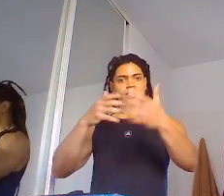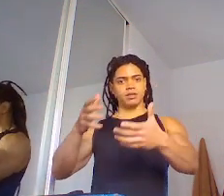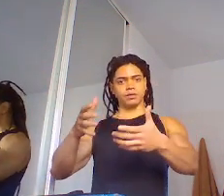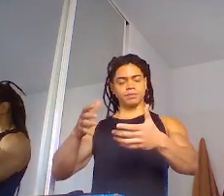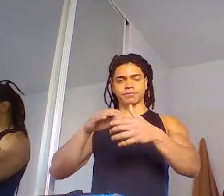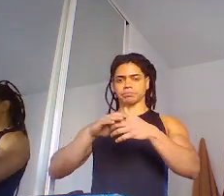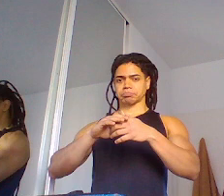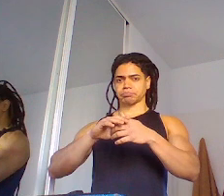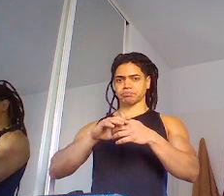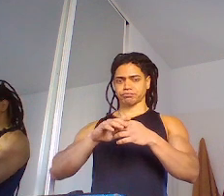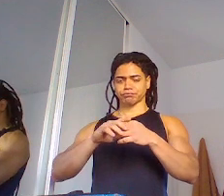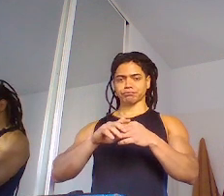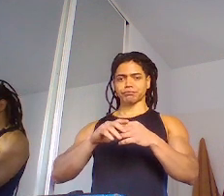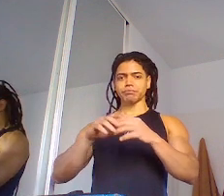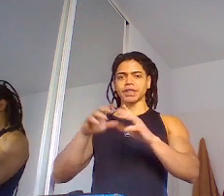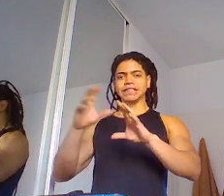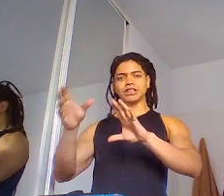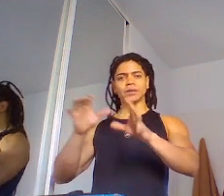And here,